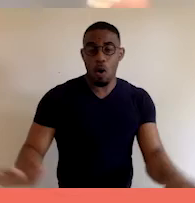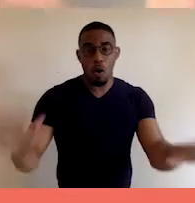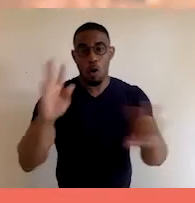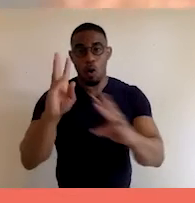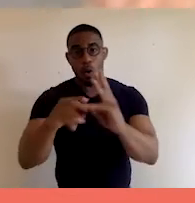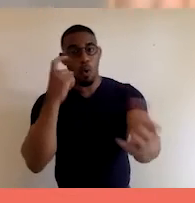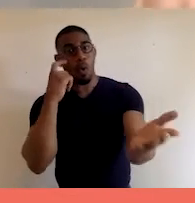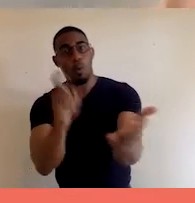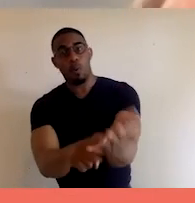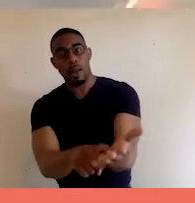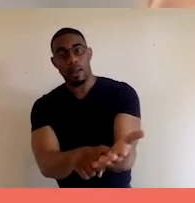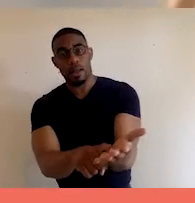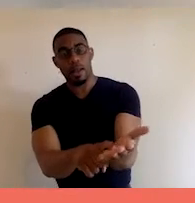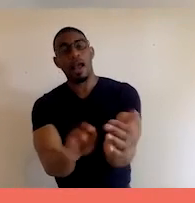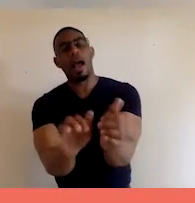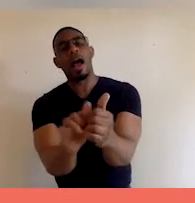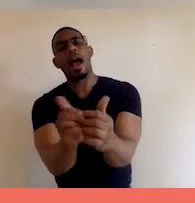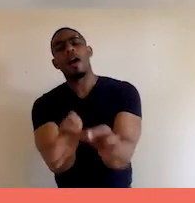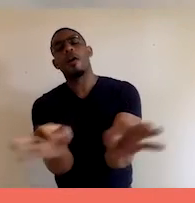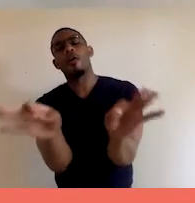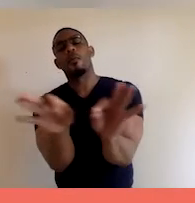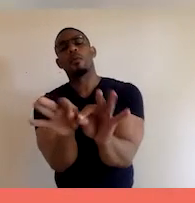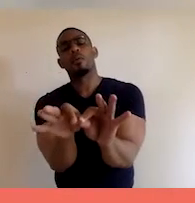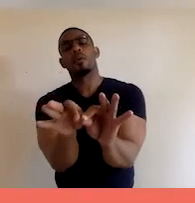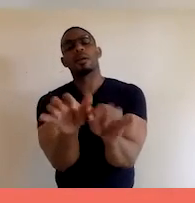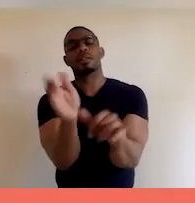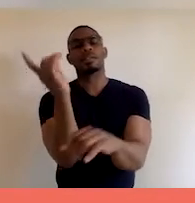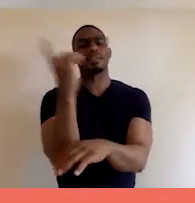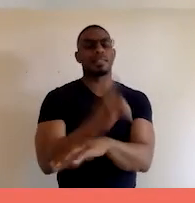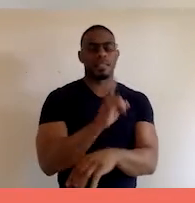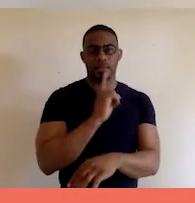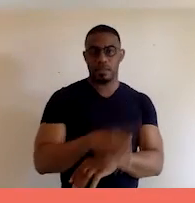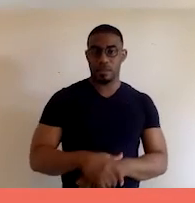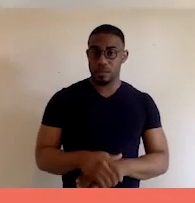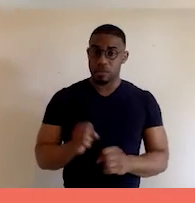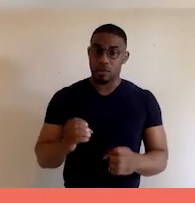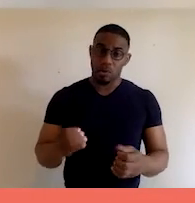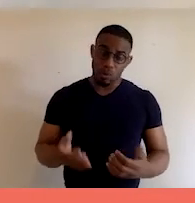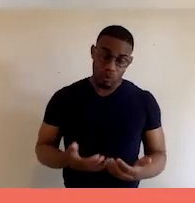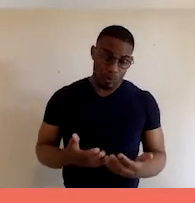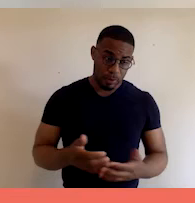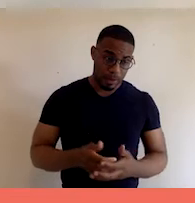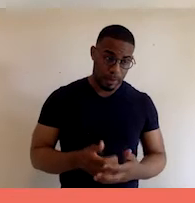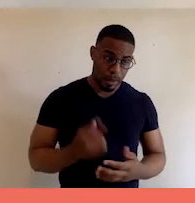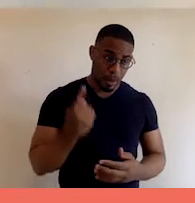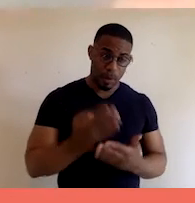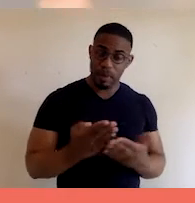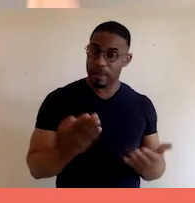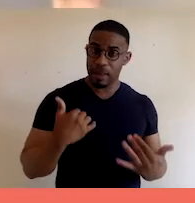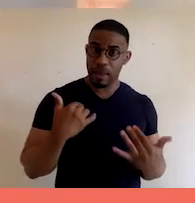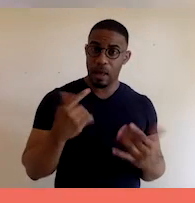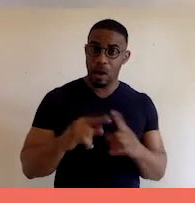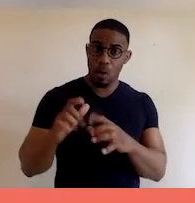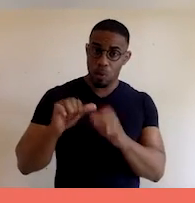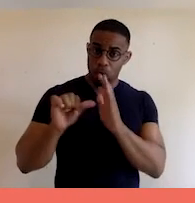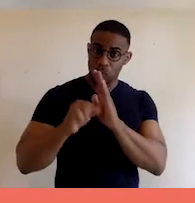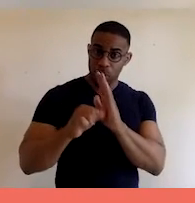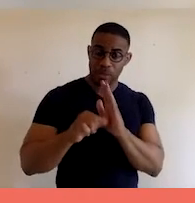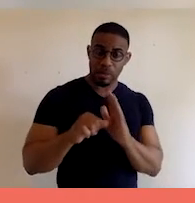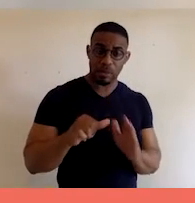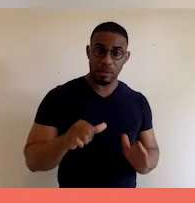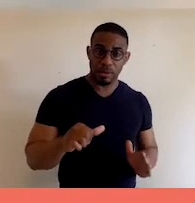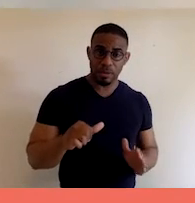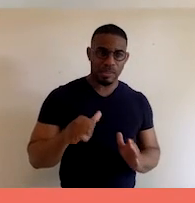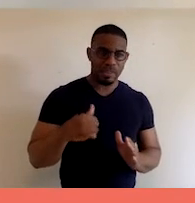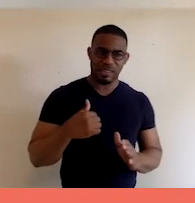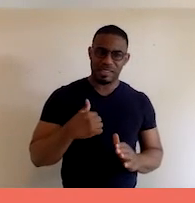world recognize how important this day is. So one thing that I also want to stress is